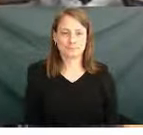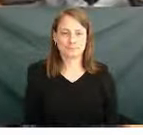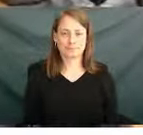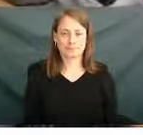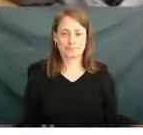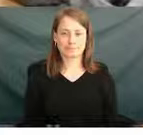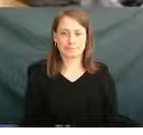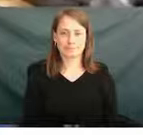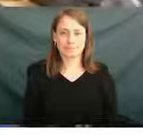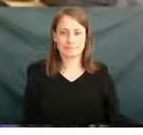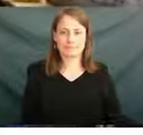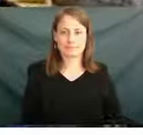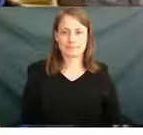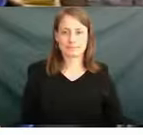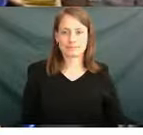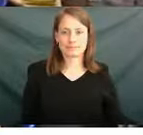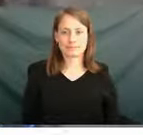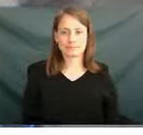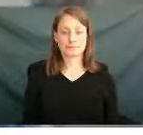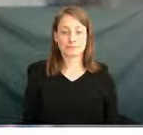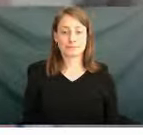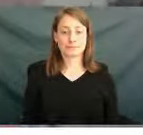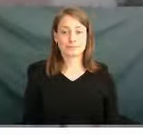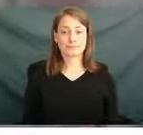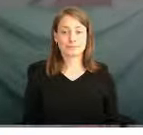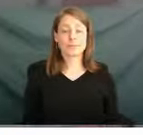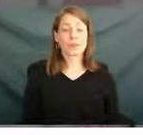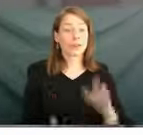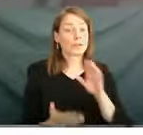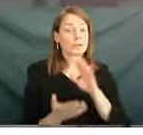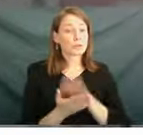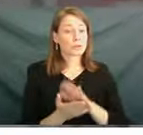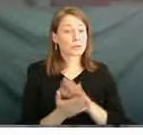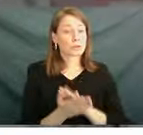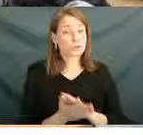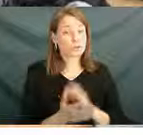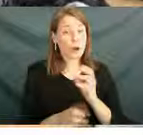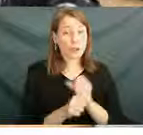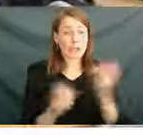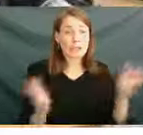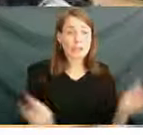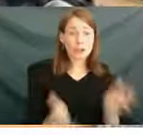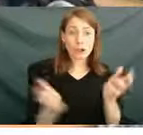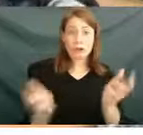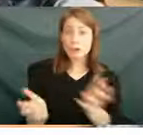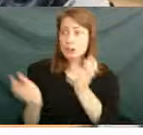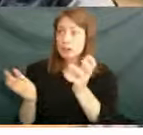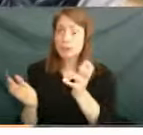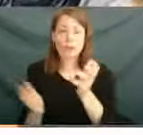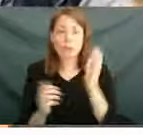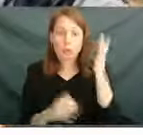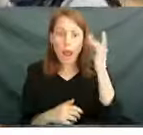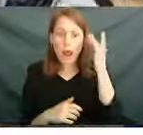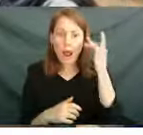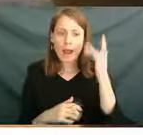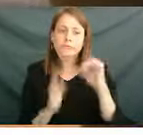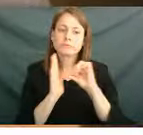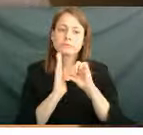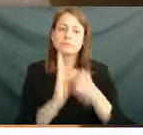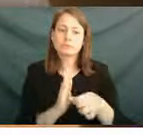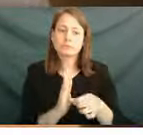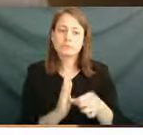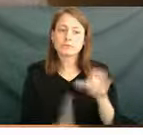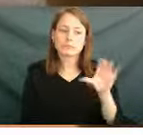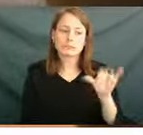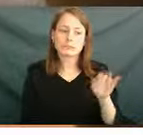Schools are being encouraged to highlight issues surrounding cyberbullying in subjects across the curriculum, rather than relying only